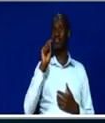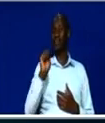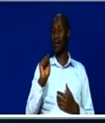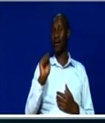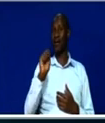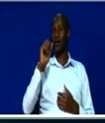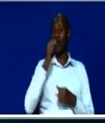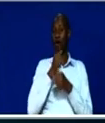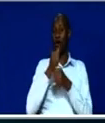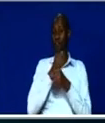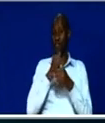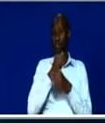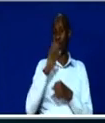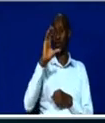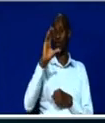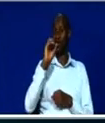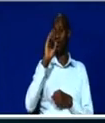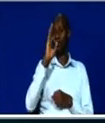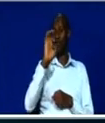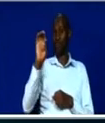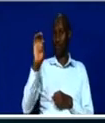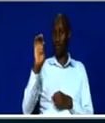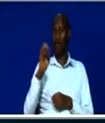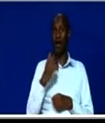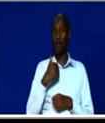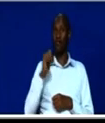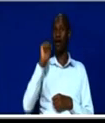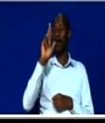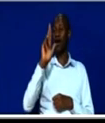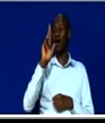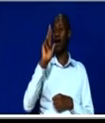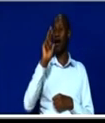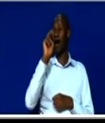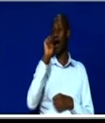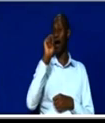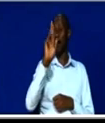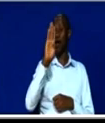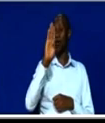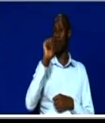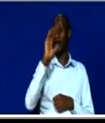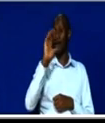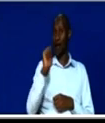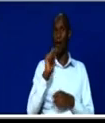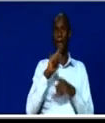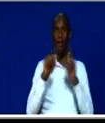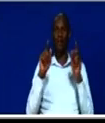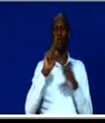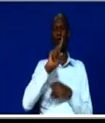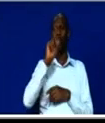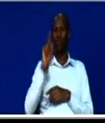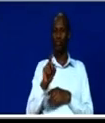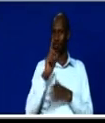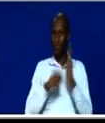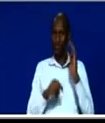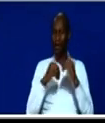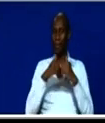Robusta coffee. So in Kenya, we have Arabica coffee and Robusta coffee. But the question was asking you apart from.